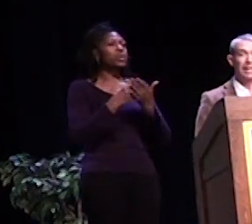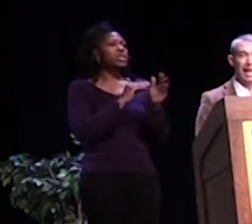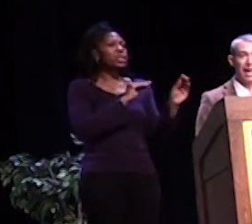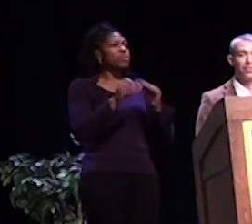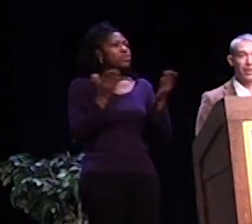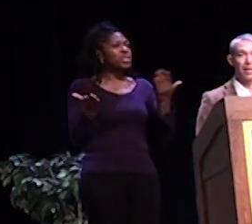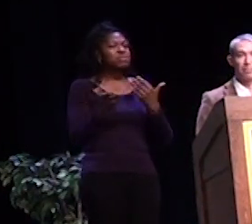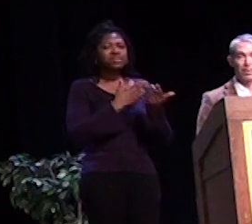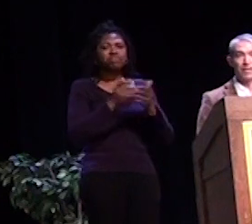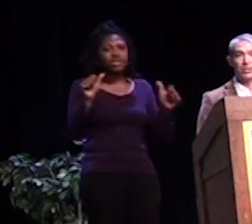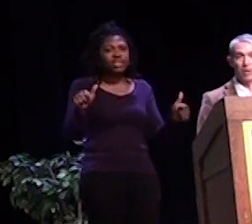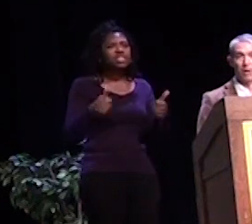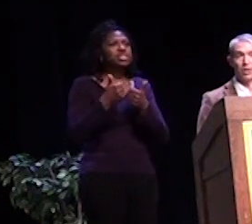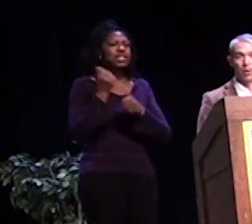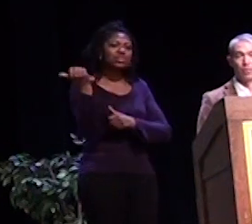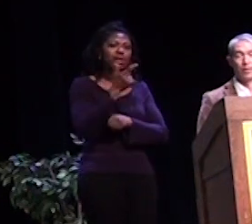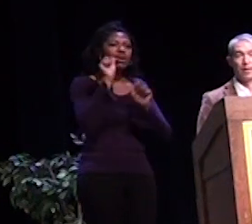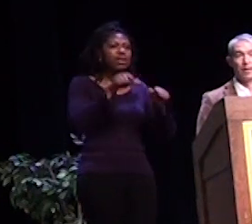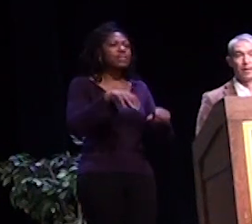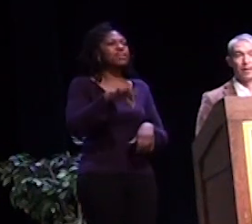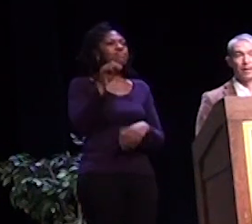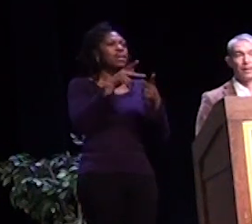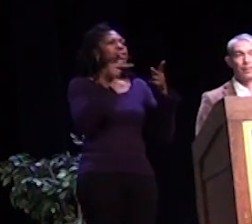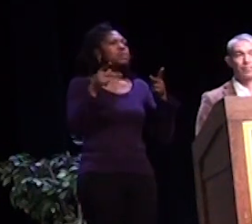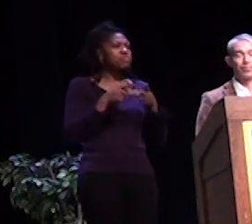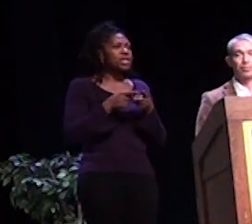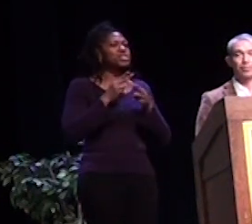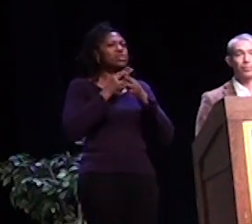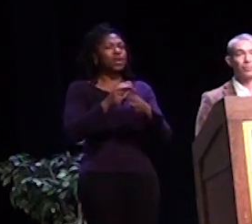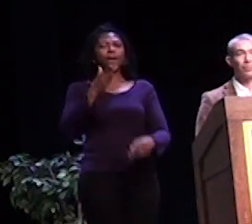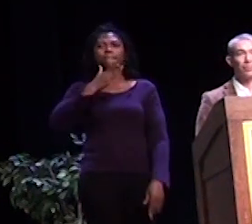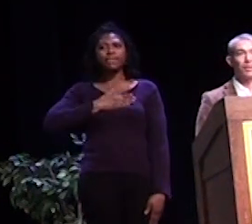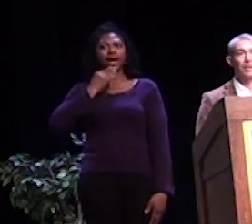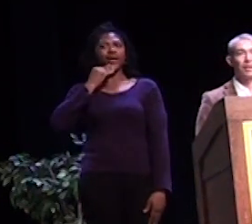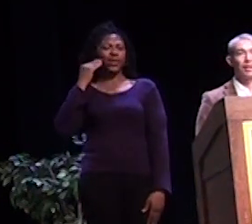challenge, can find a place to call home.